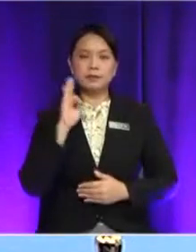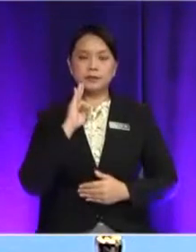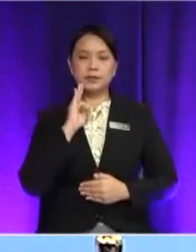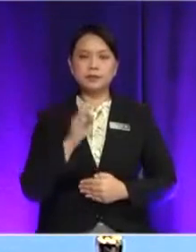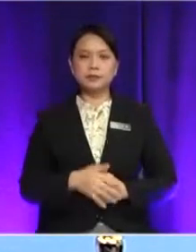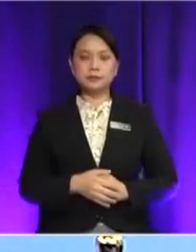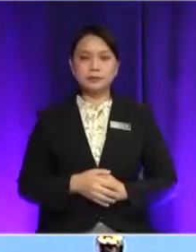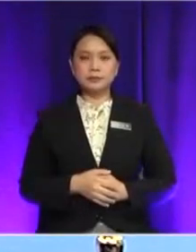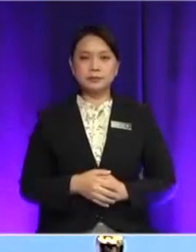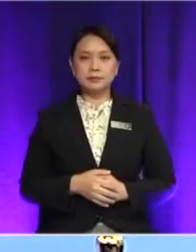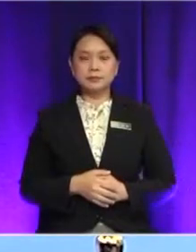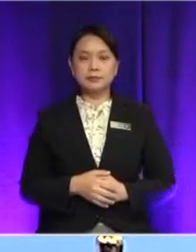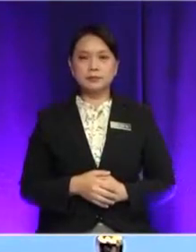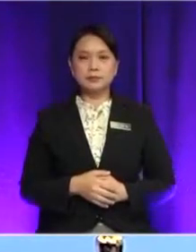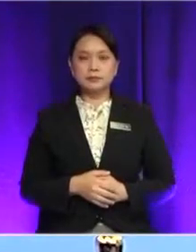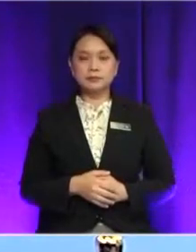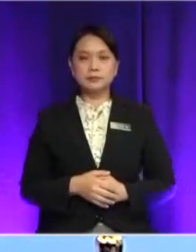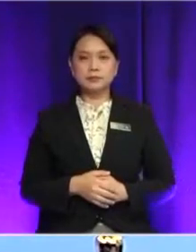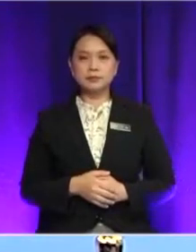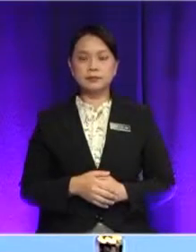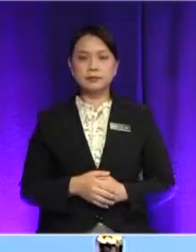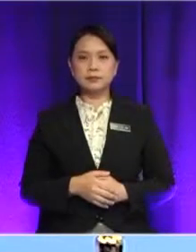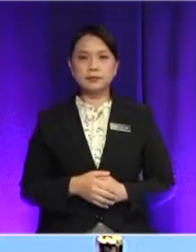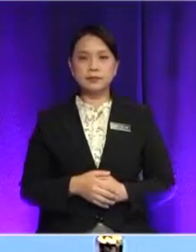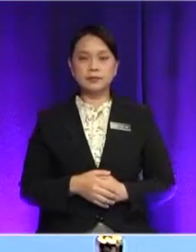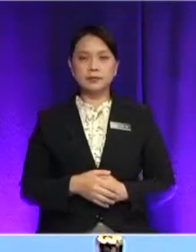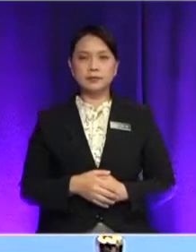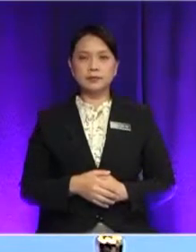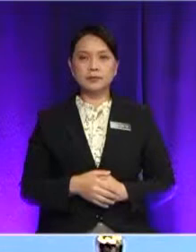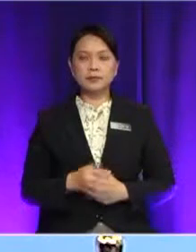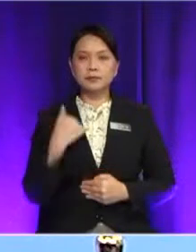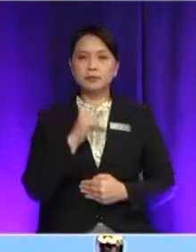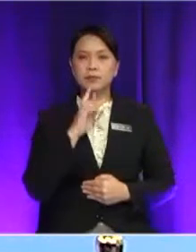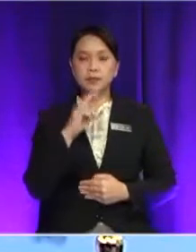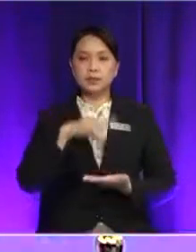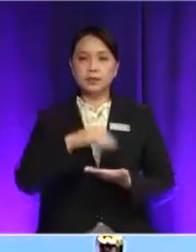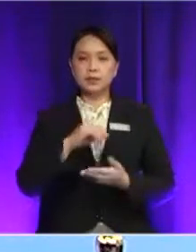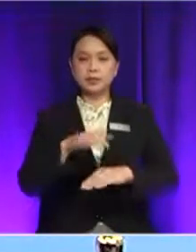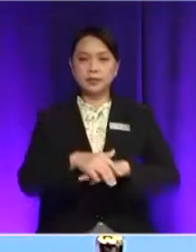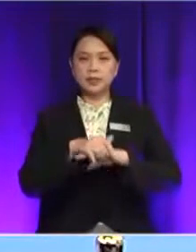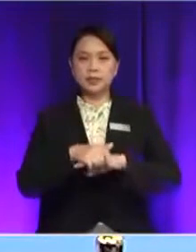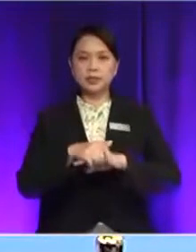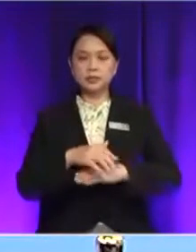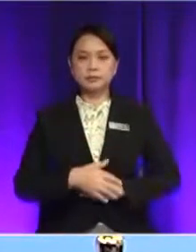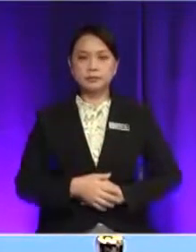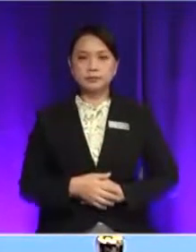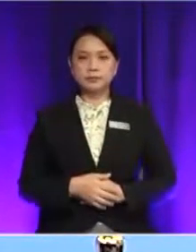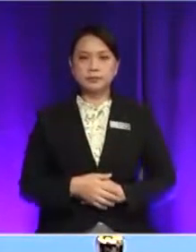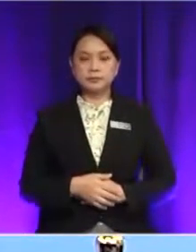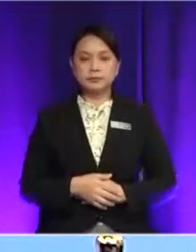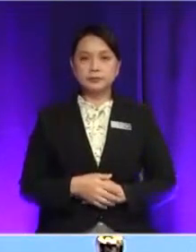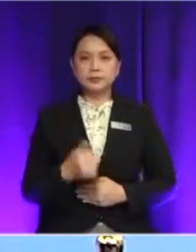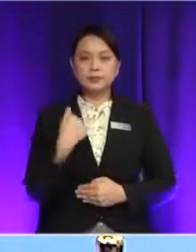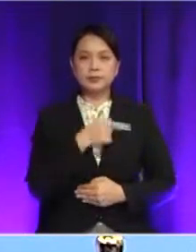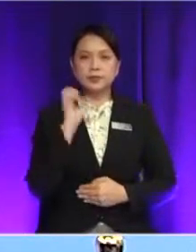Menengah Atas for our subject, which is English or Bahasa Inggeris. And to know more about our topic, we should